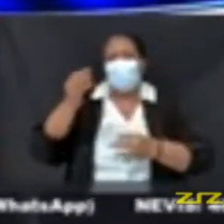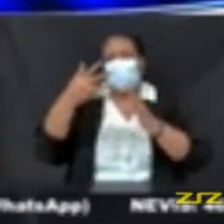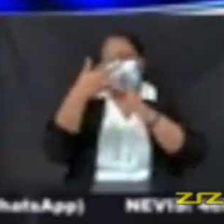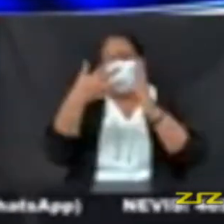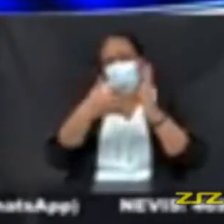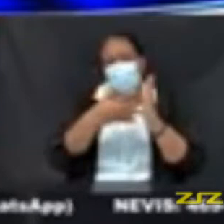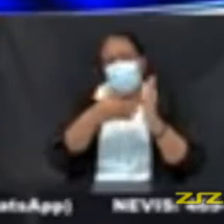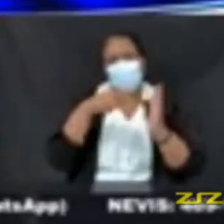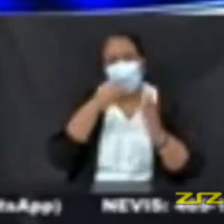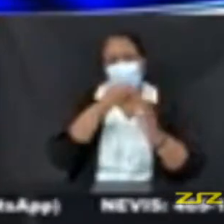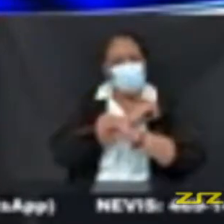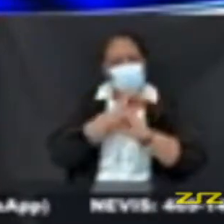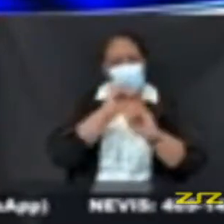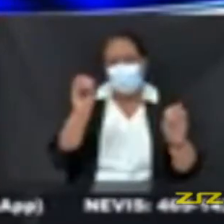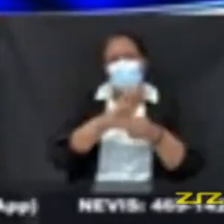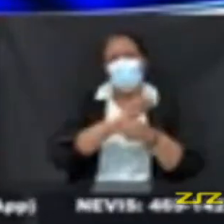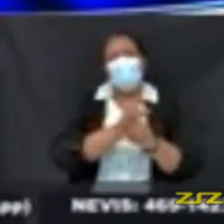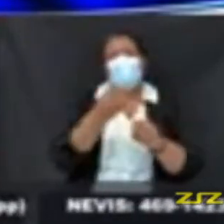test.